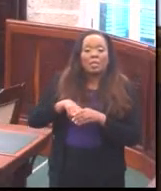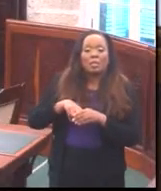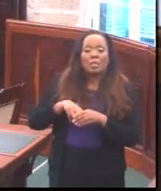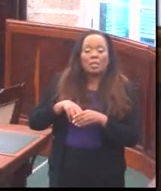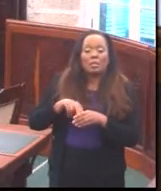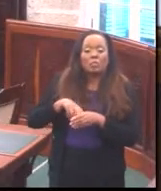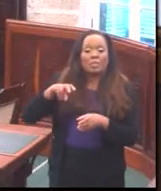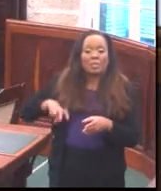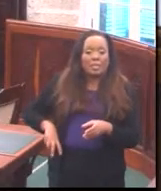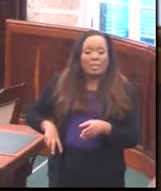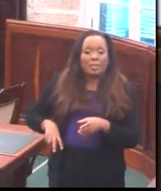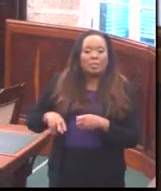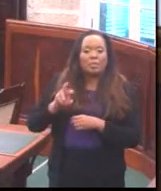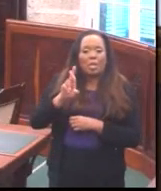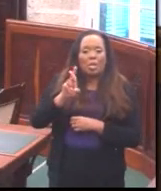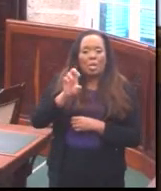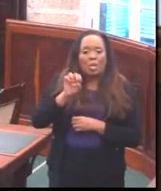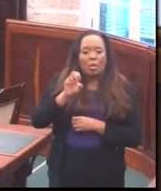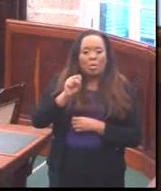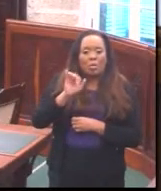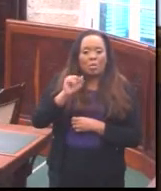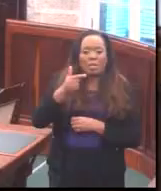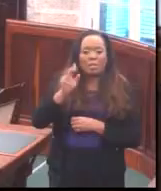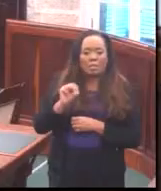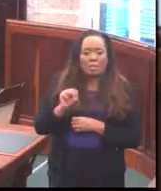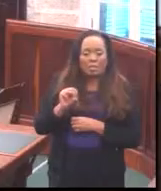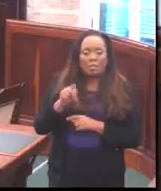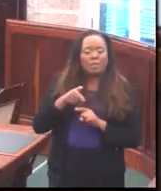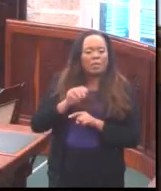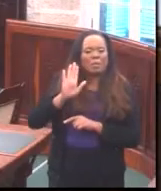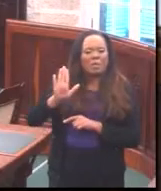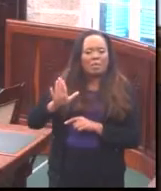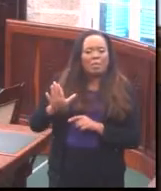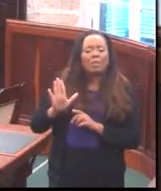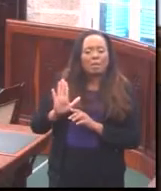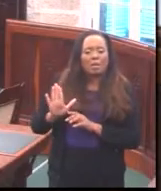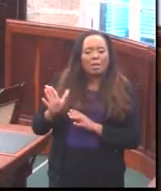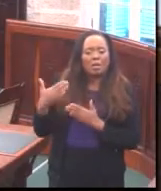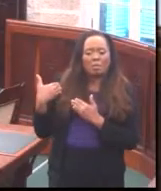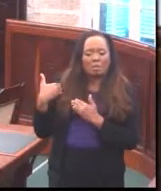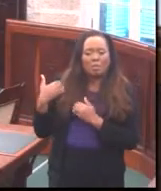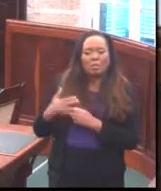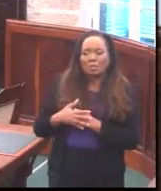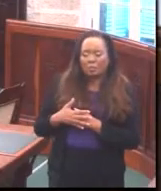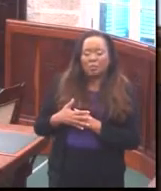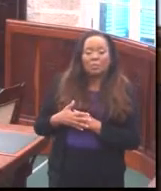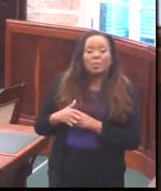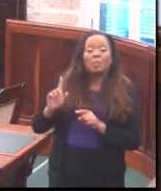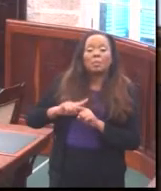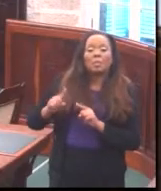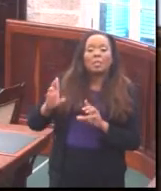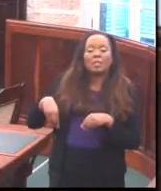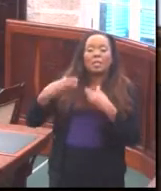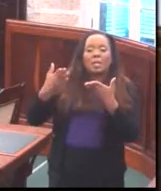from office by instrument in writing, etc., addressed to the chairman.